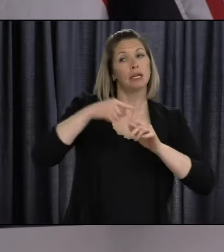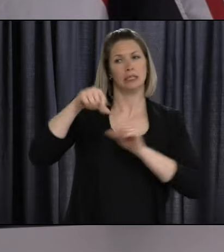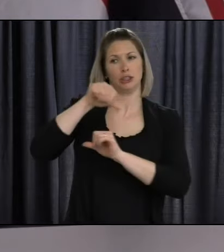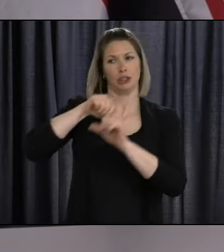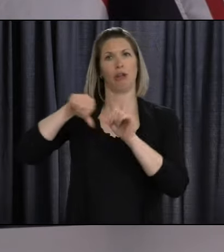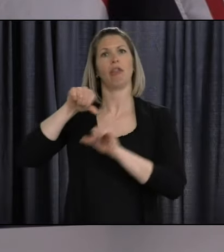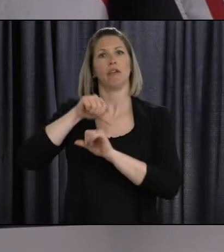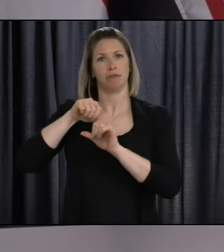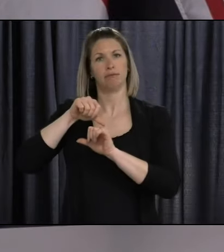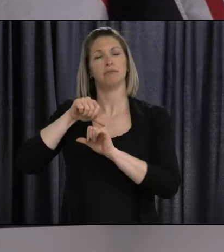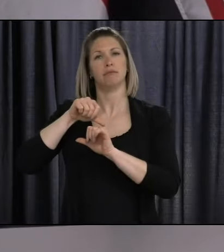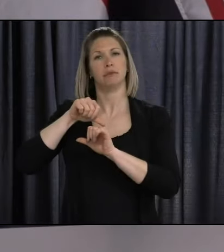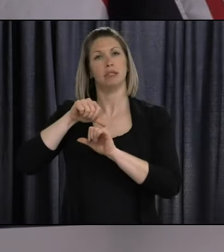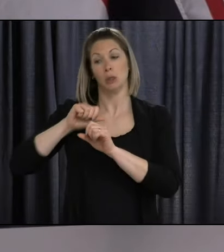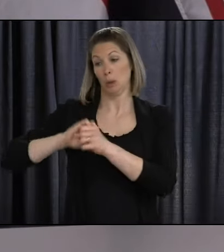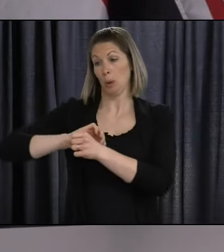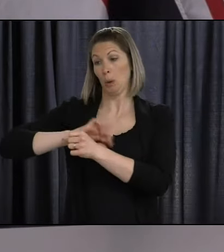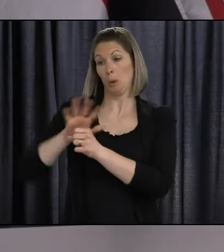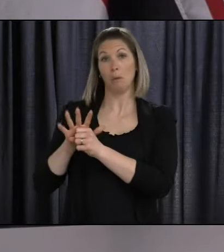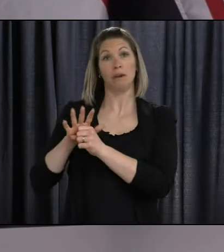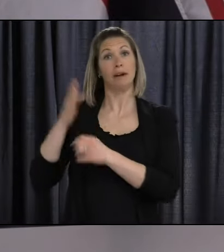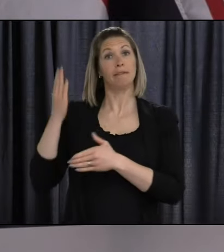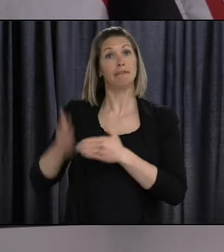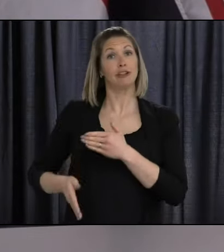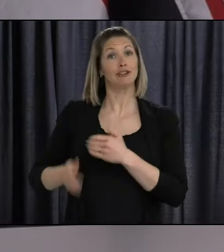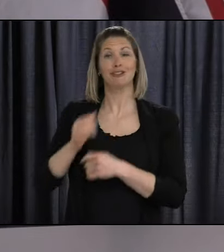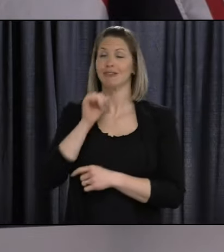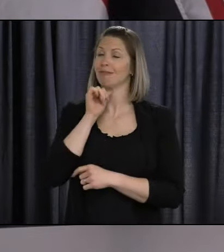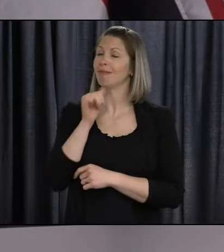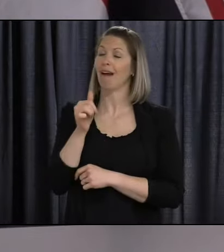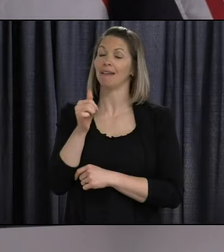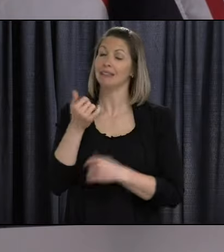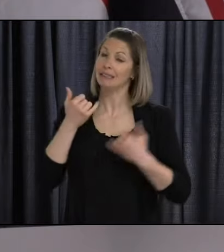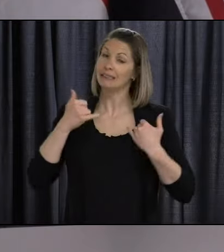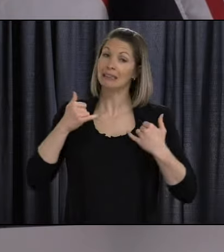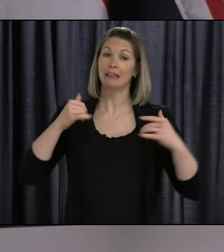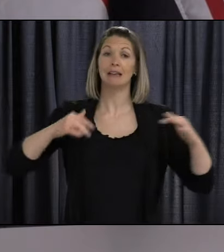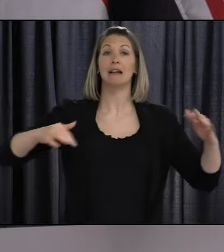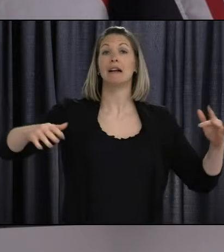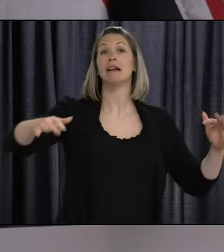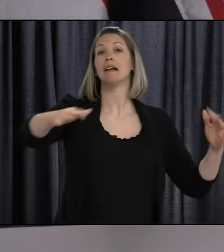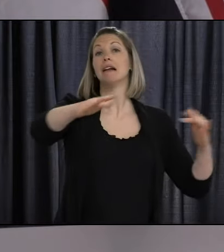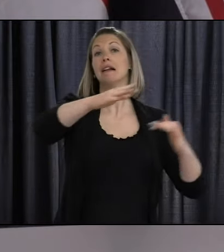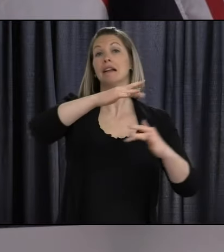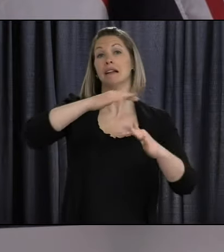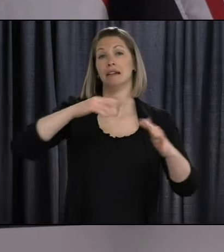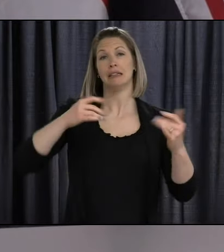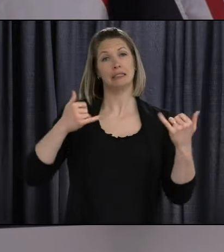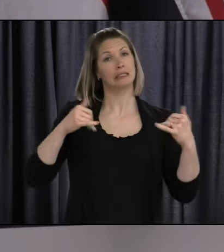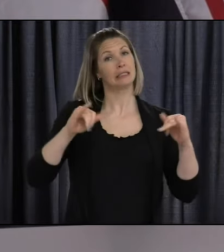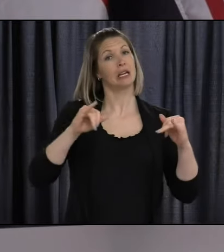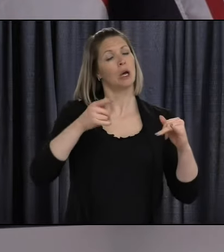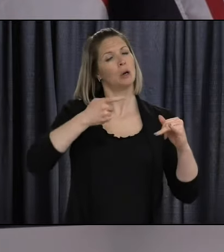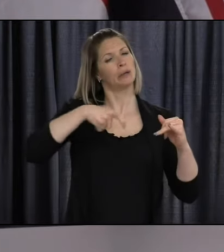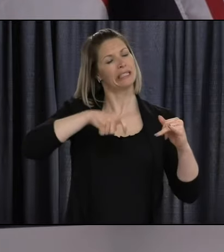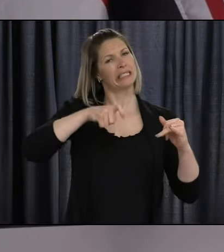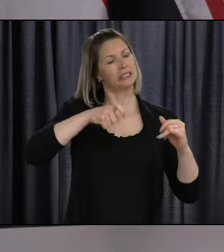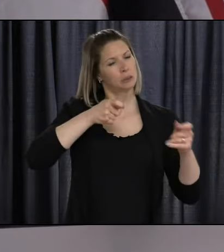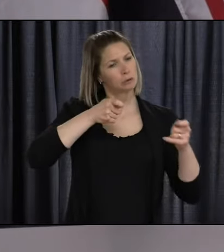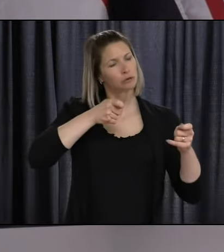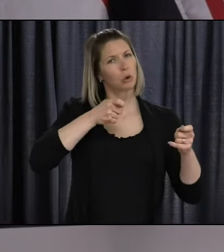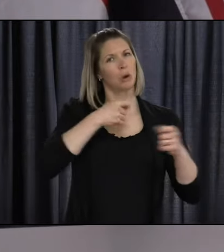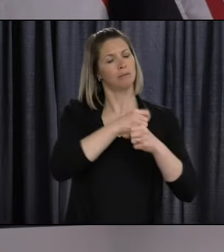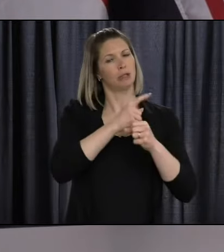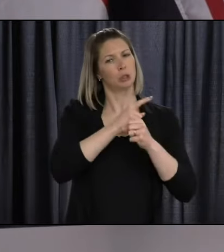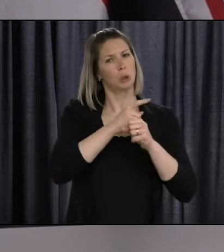of COVID-19 is still very real in our communities, and we need to be extra vigilant to help mitigate this threat. The public